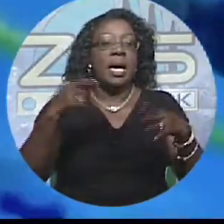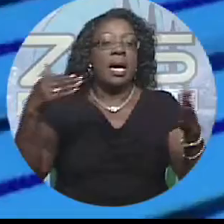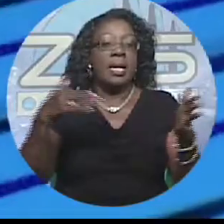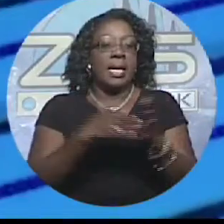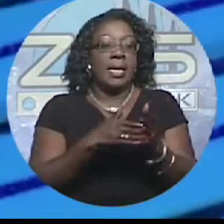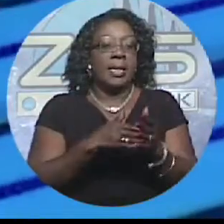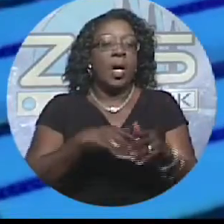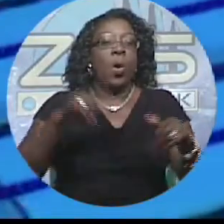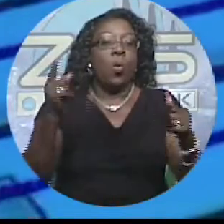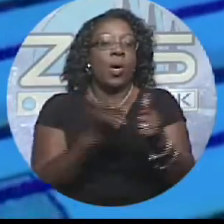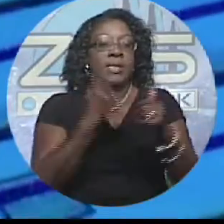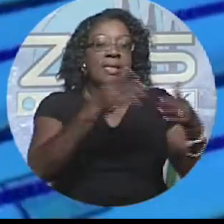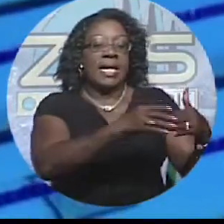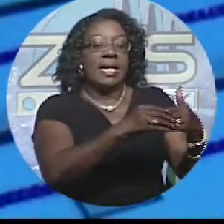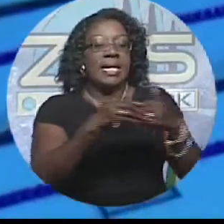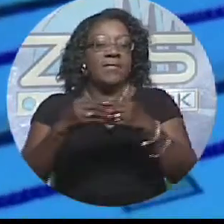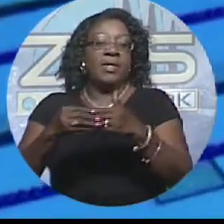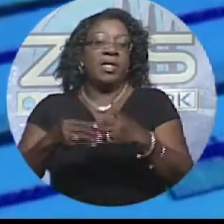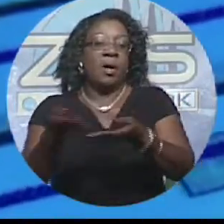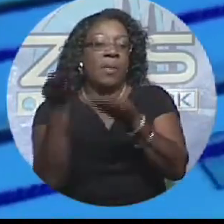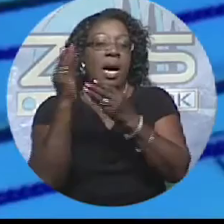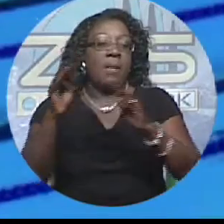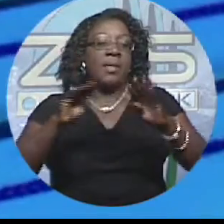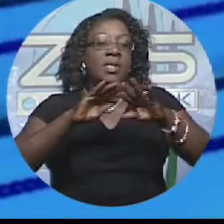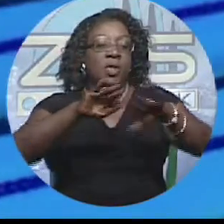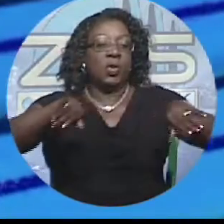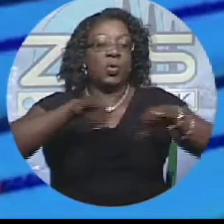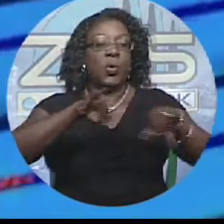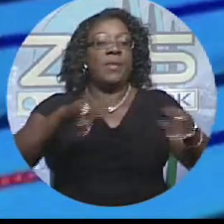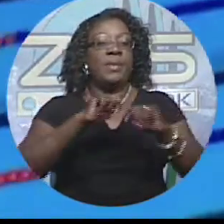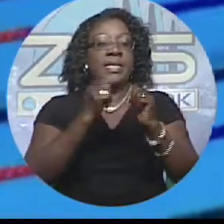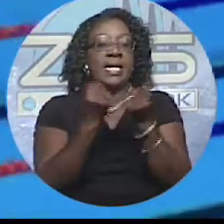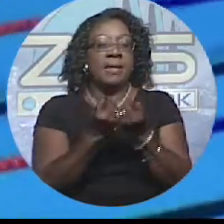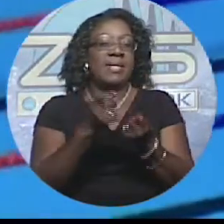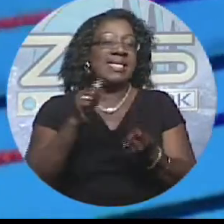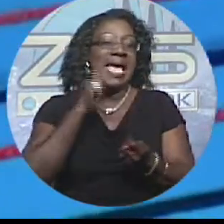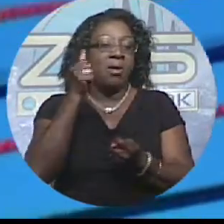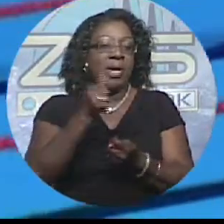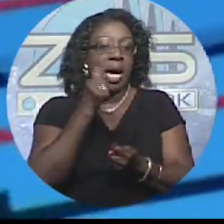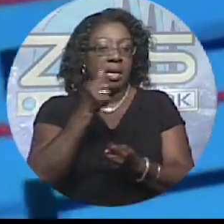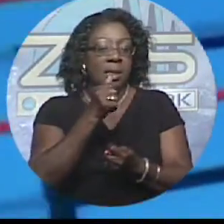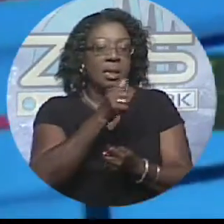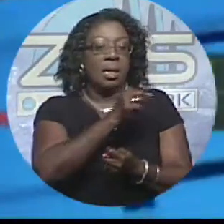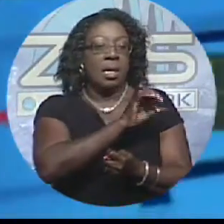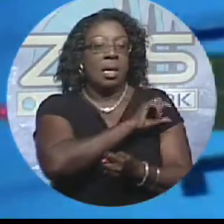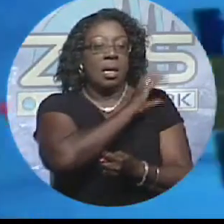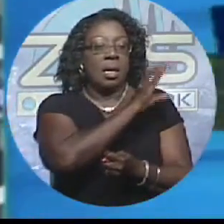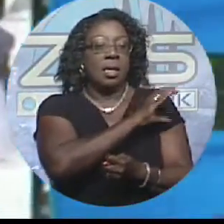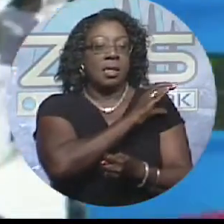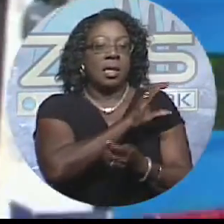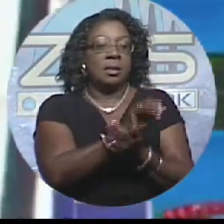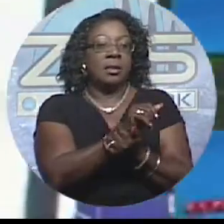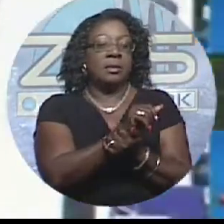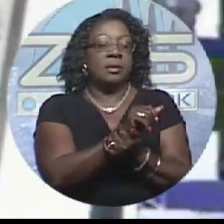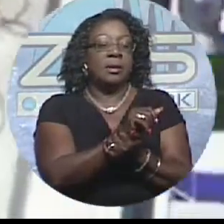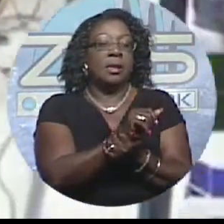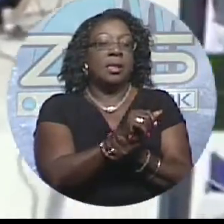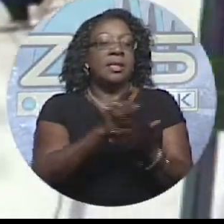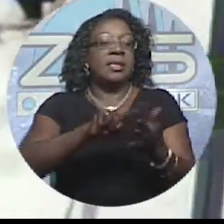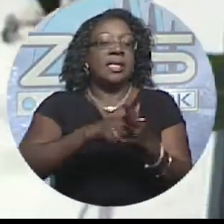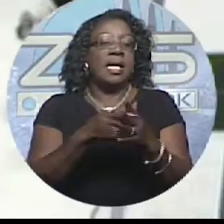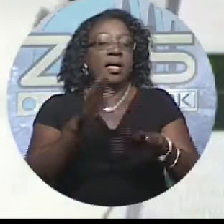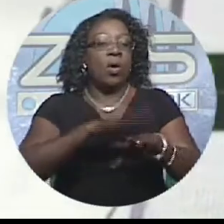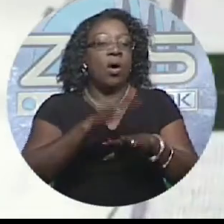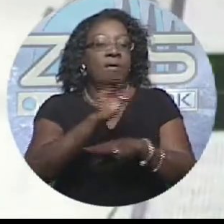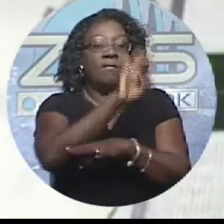again lead the Bahamas' swim team at this year's FINA World Championships. The World Championships will take place in Kazan, Russia, starting this